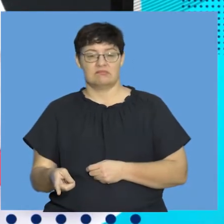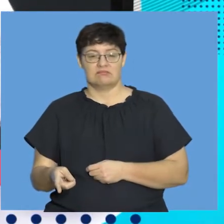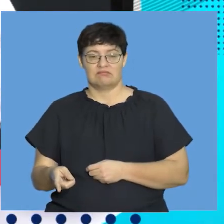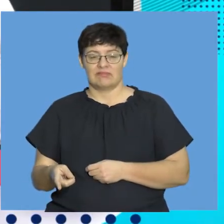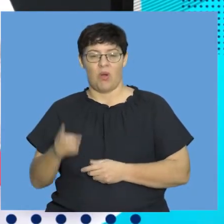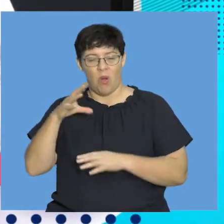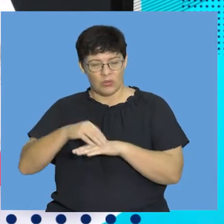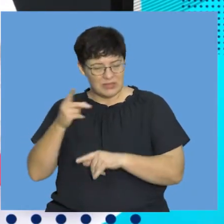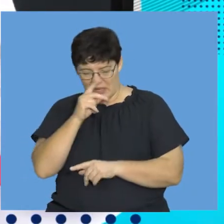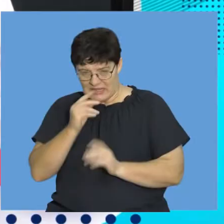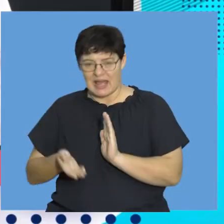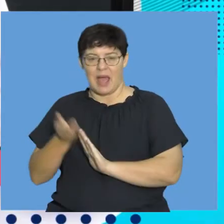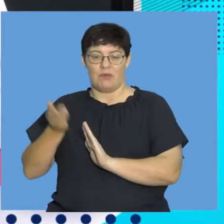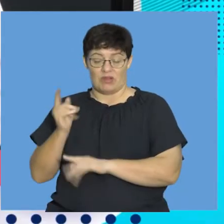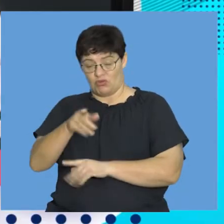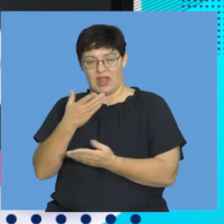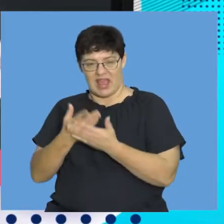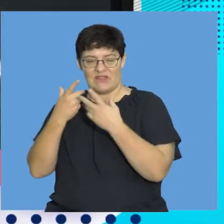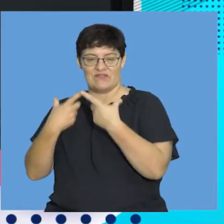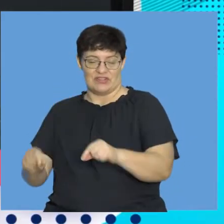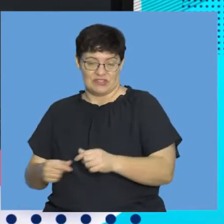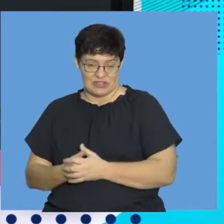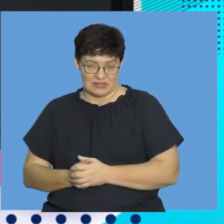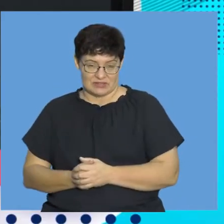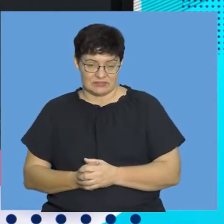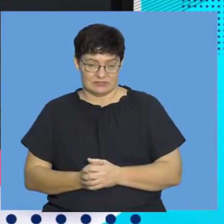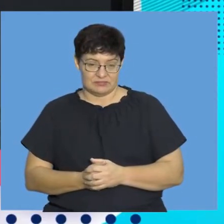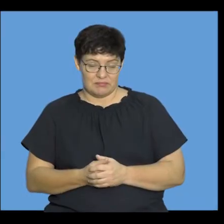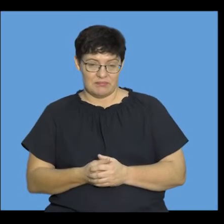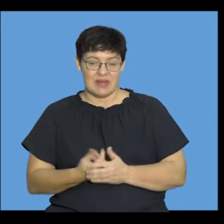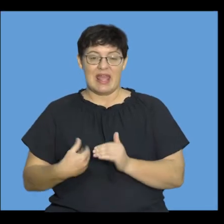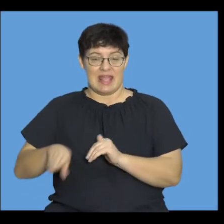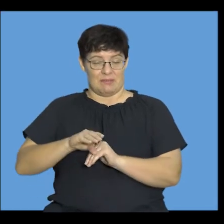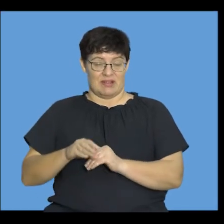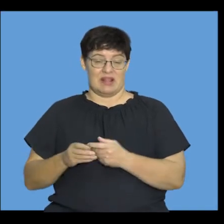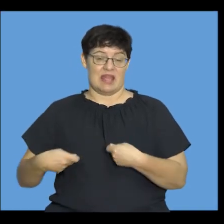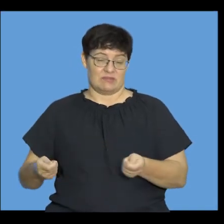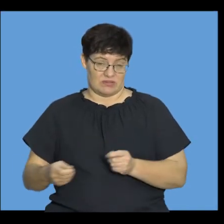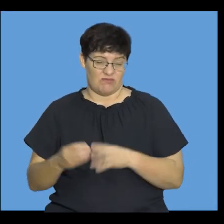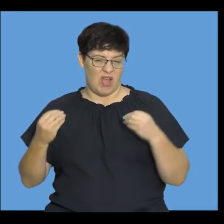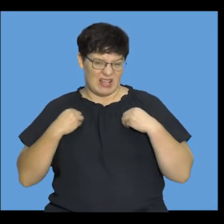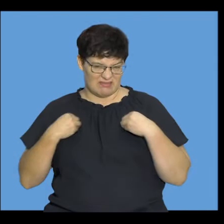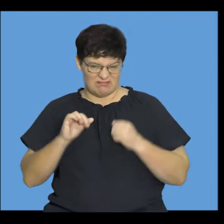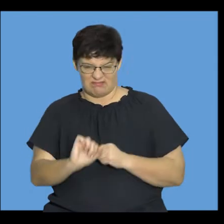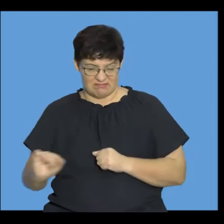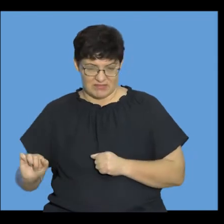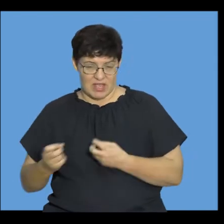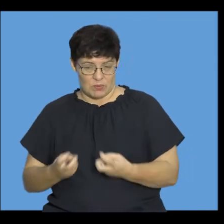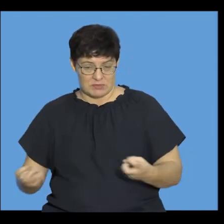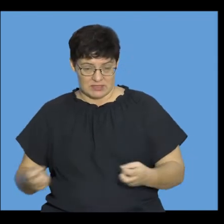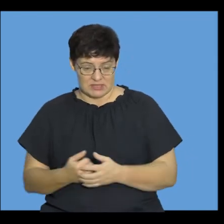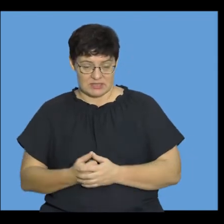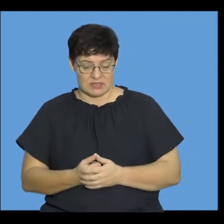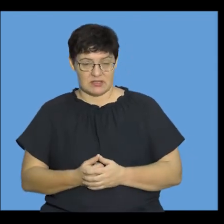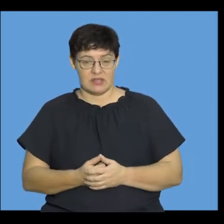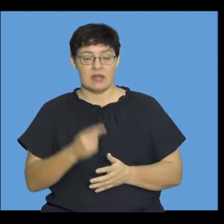upgrade the equipment in order to complete the contract. Right? So you have capital expenditure in the